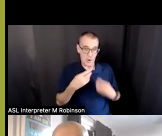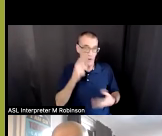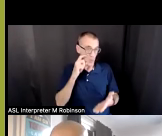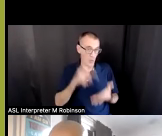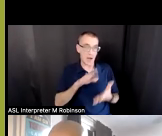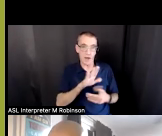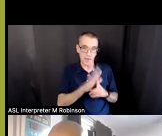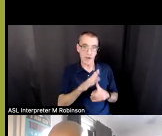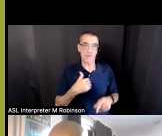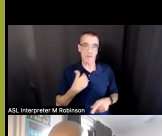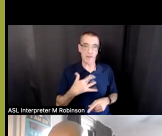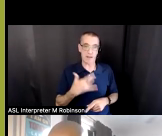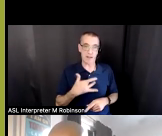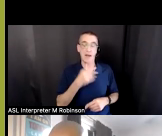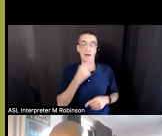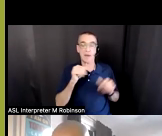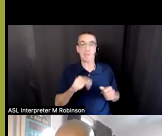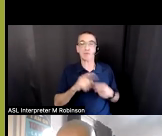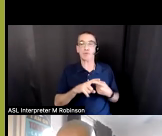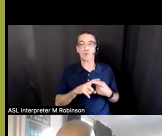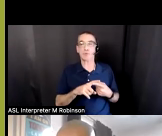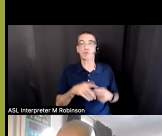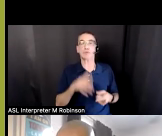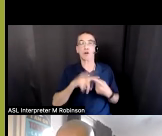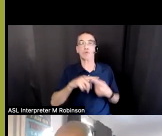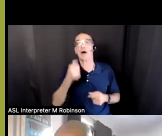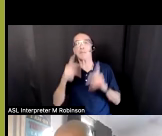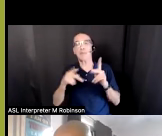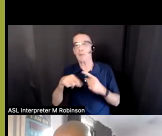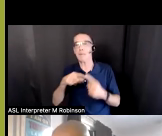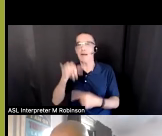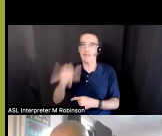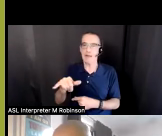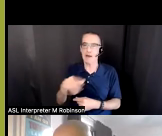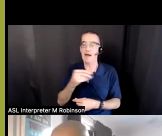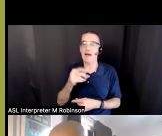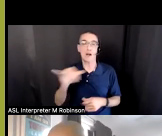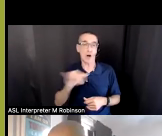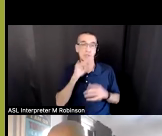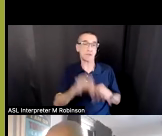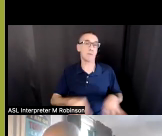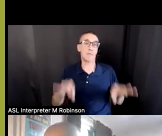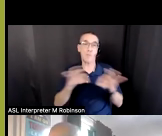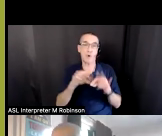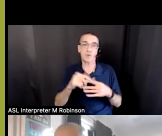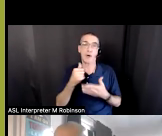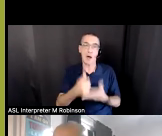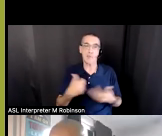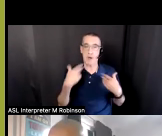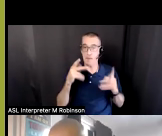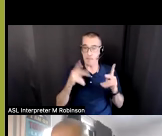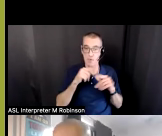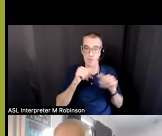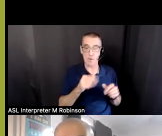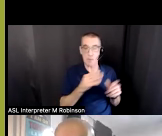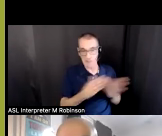feeling, and then also being able to talk to other people about that. And it's also important to help young people be able to plan for